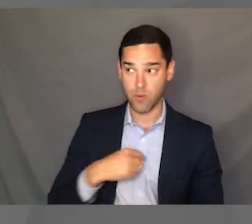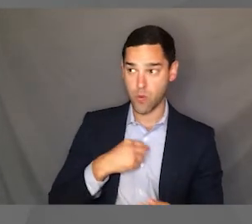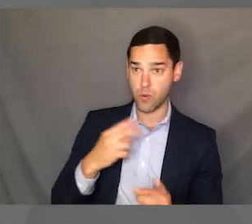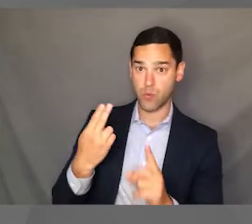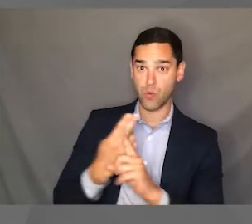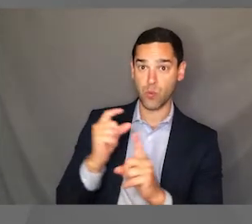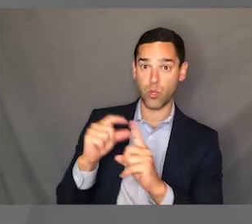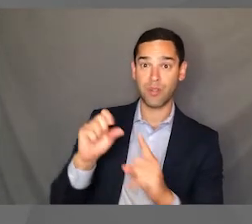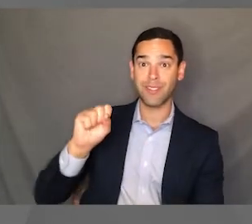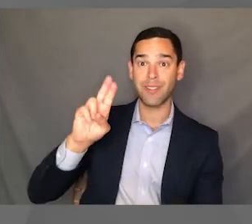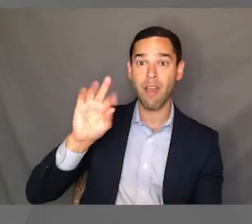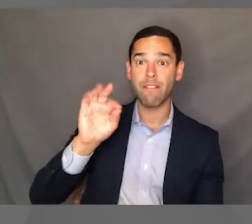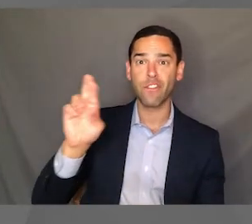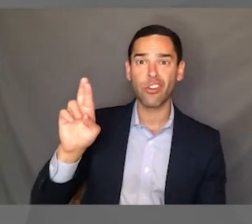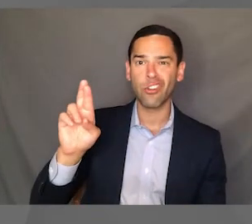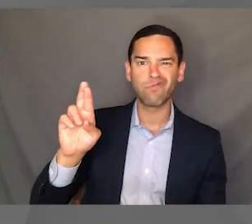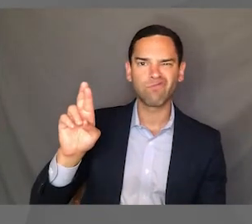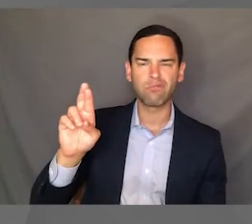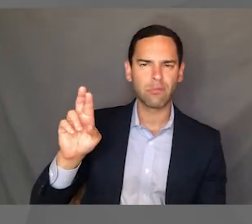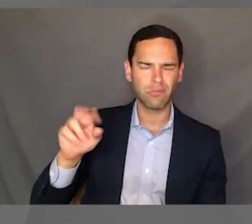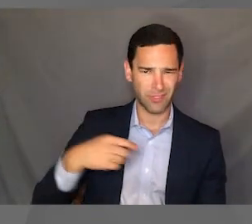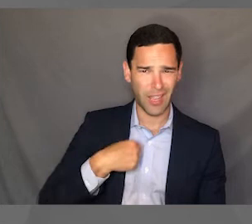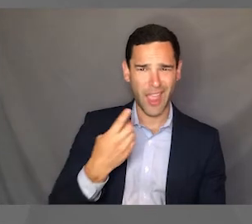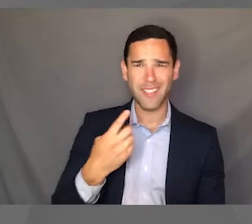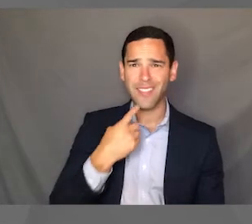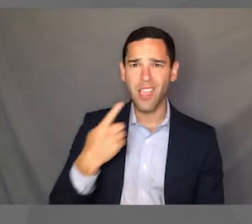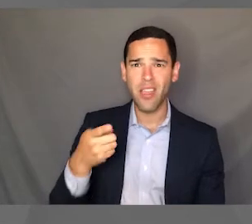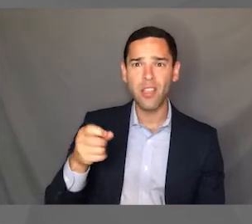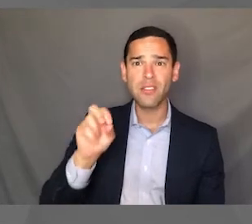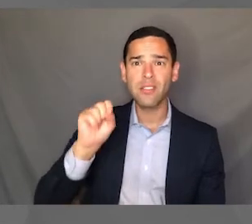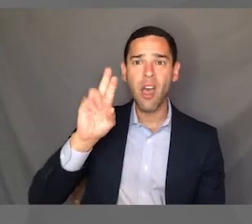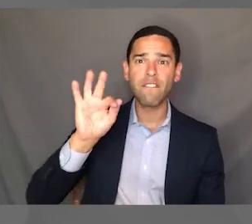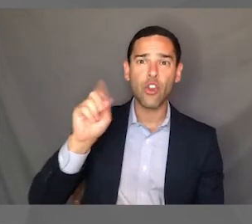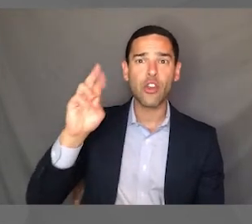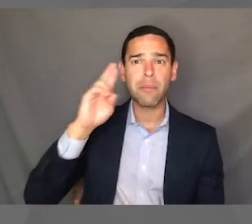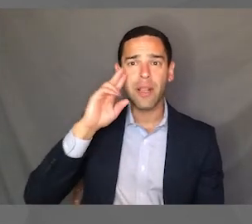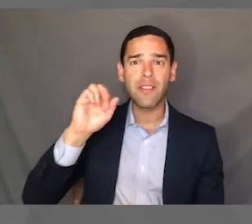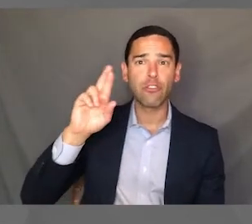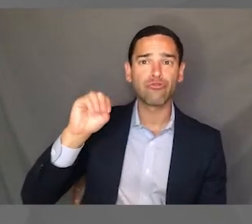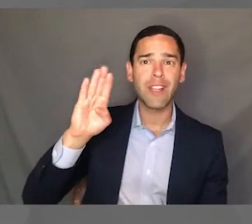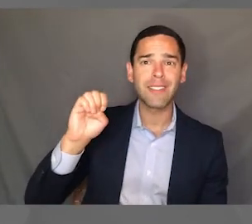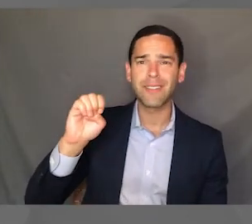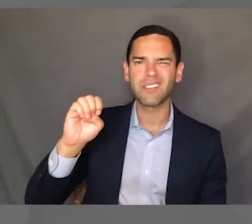suffers because of their race or ethnicity. So no one suffers because of having a disability.